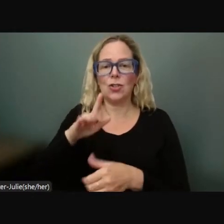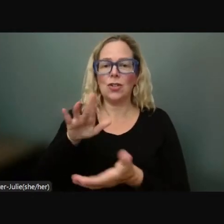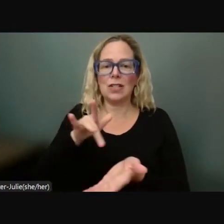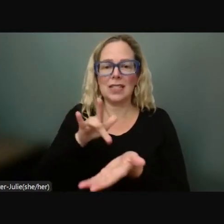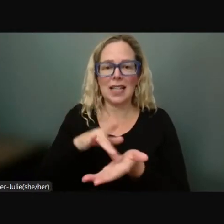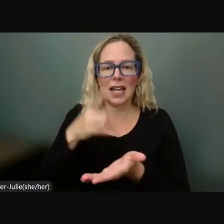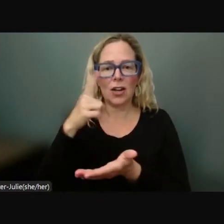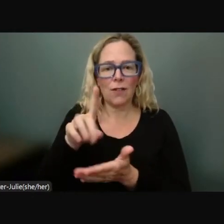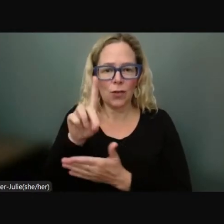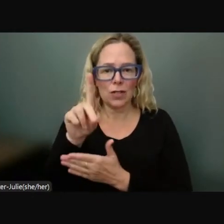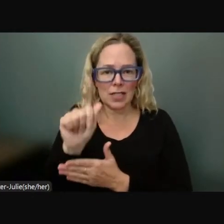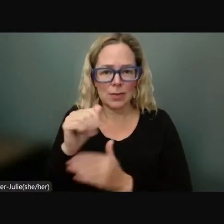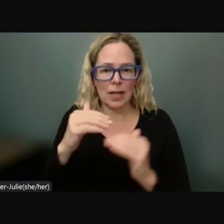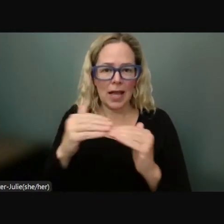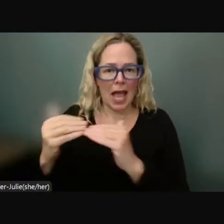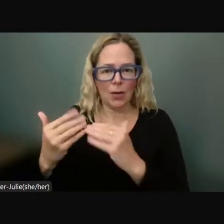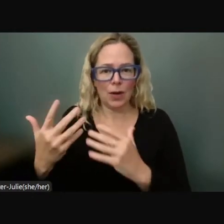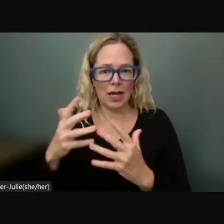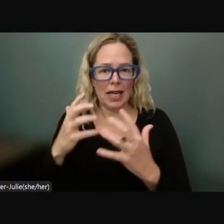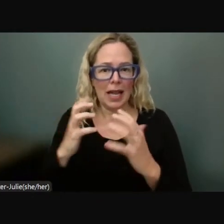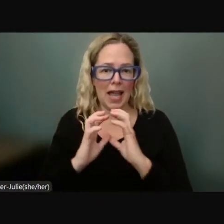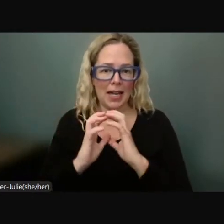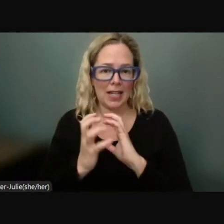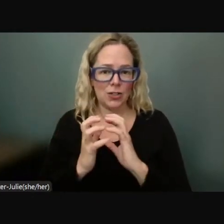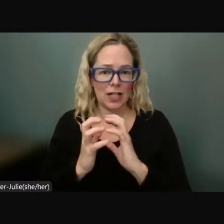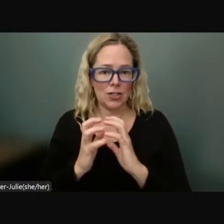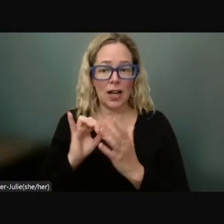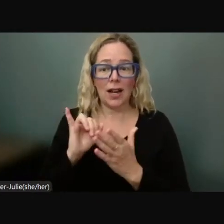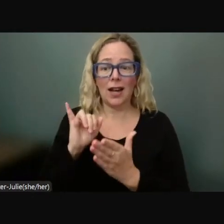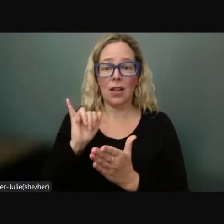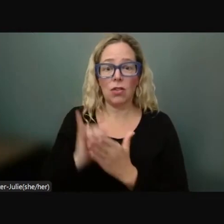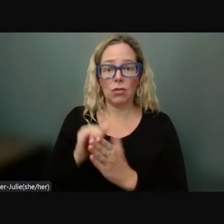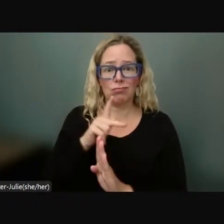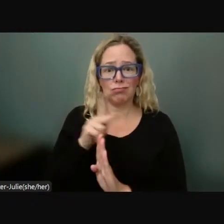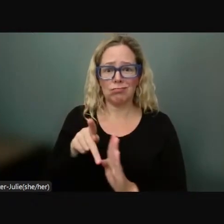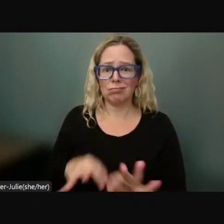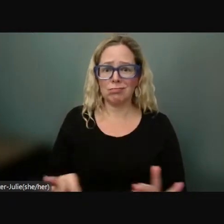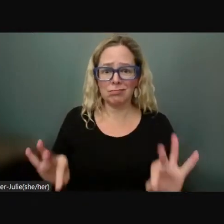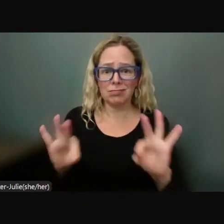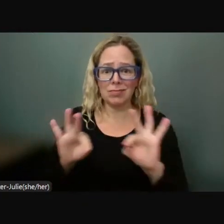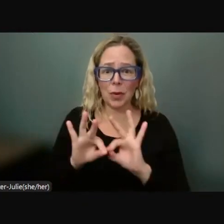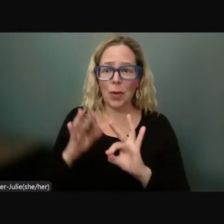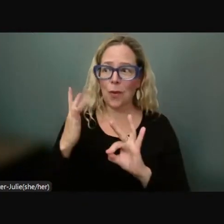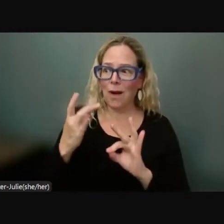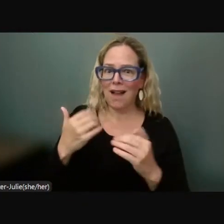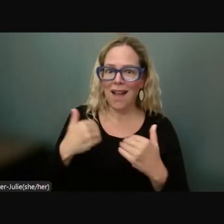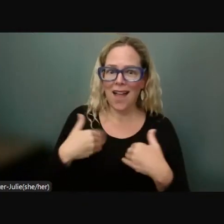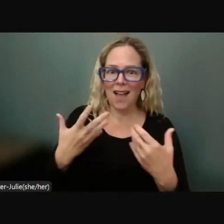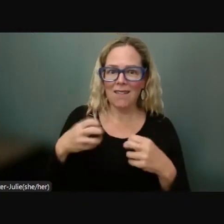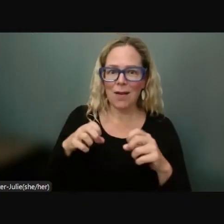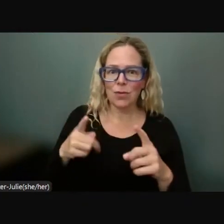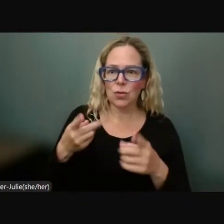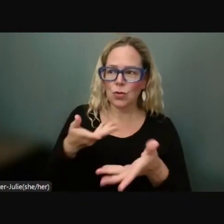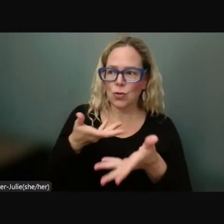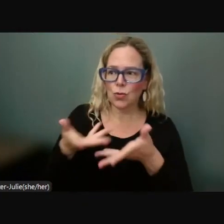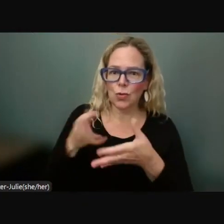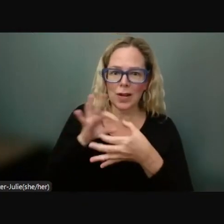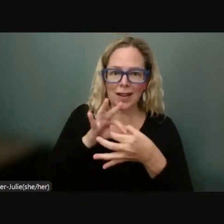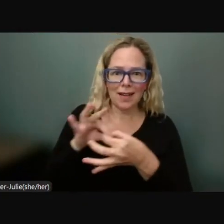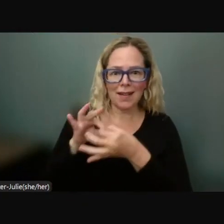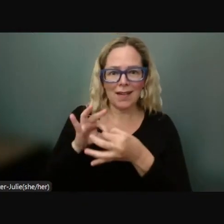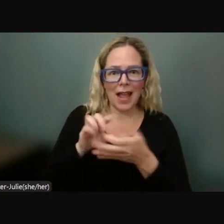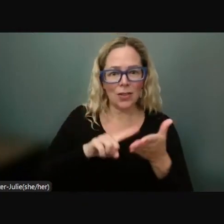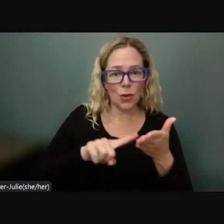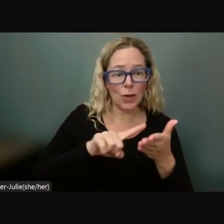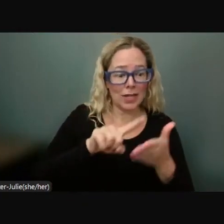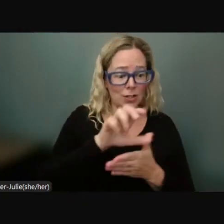and Intersectionality. And so those programs are relevant because sometimes I have the opportunity to connect our Disability Research Lab members